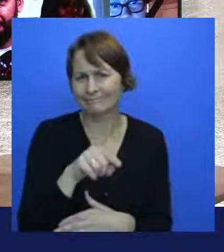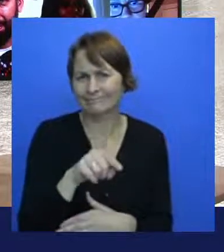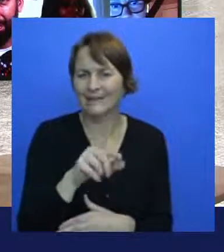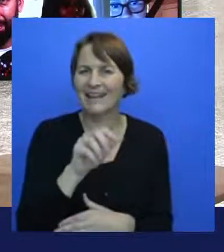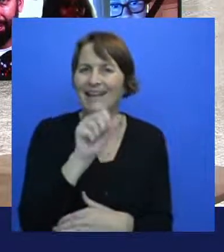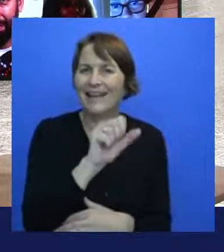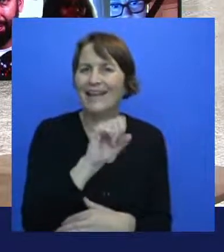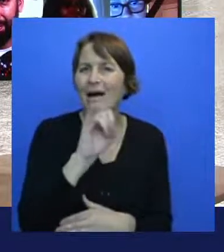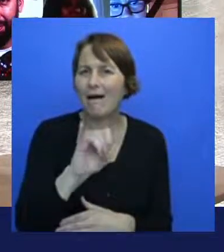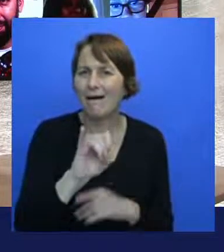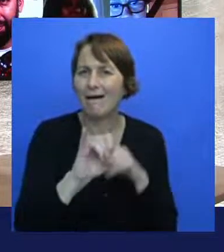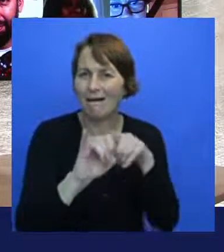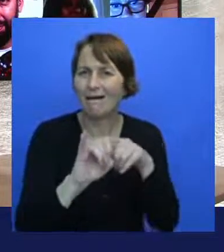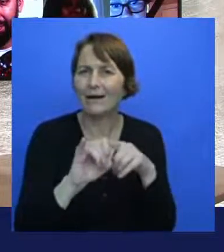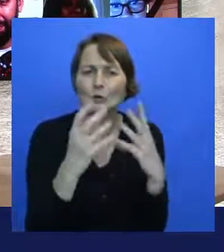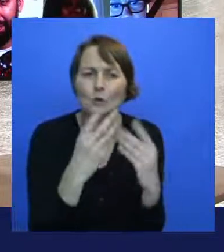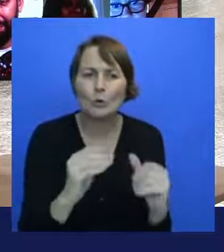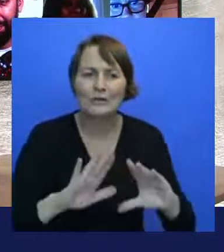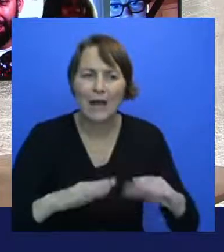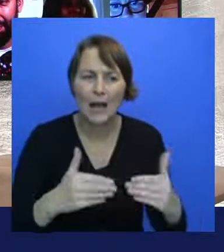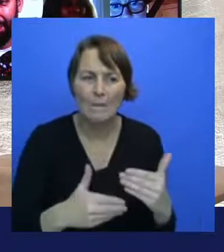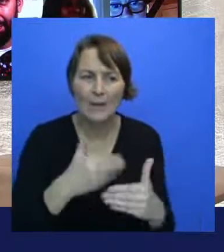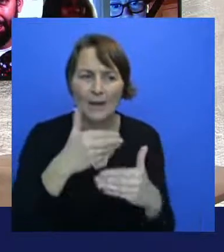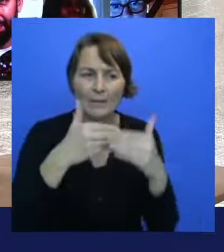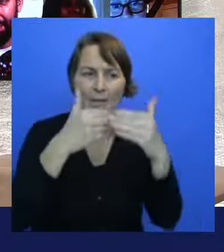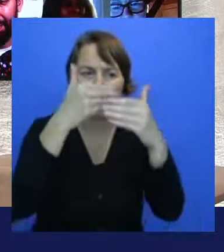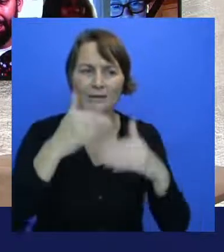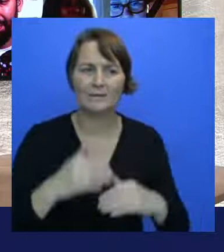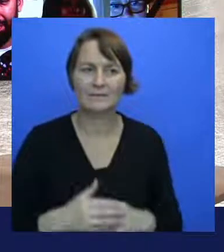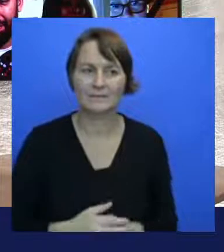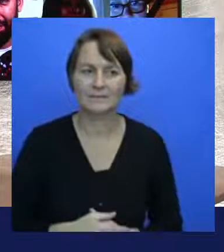vision. But first, I want to ask Veronica to,